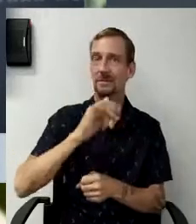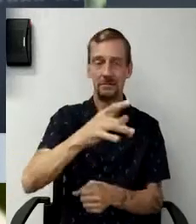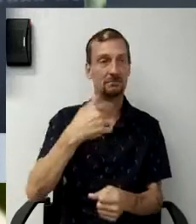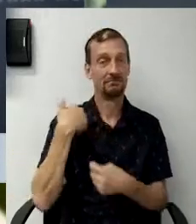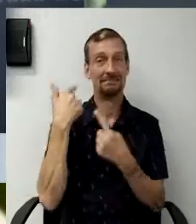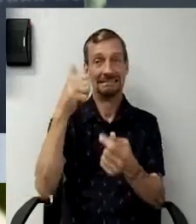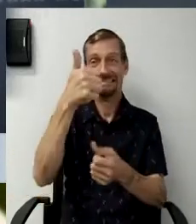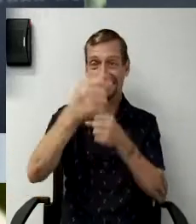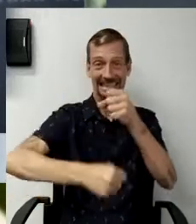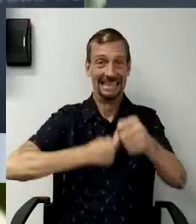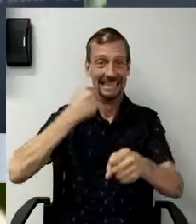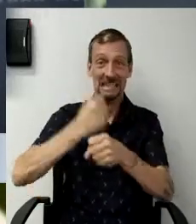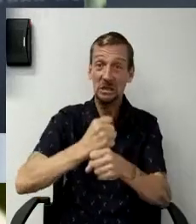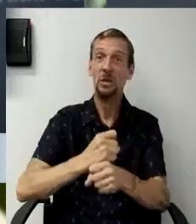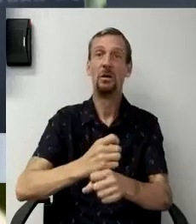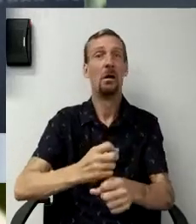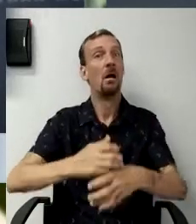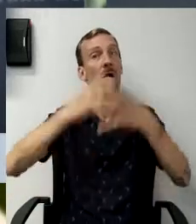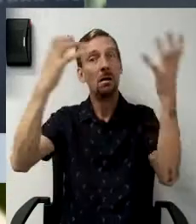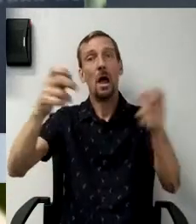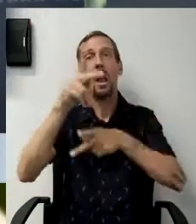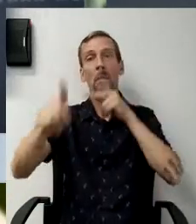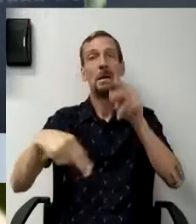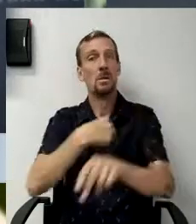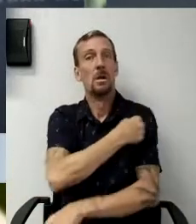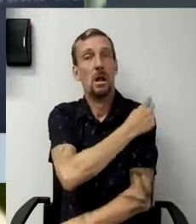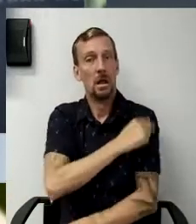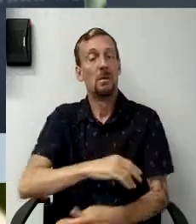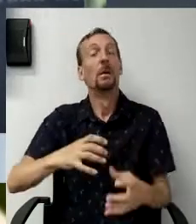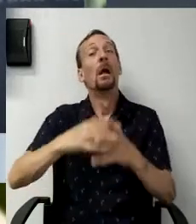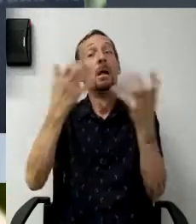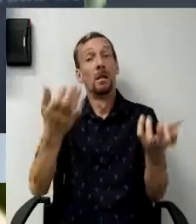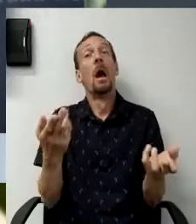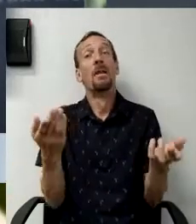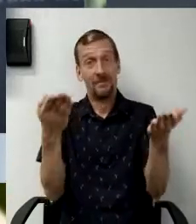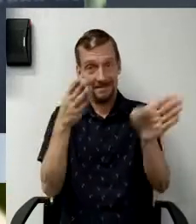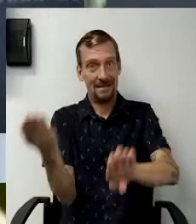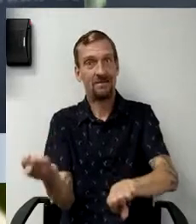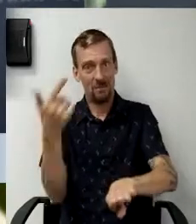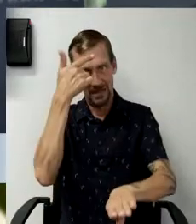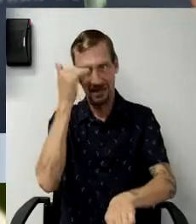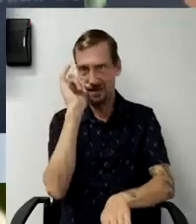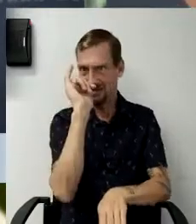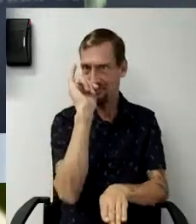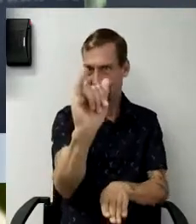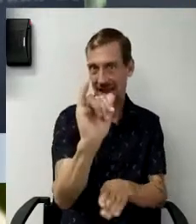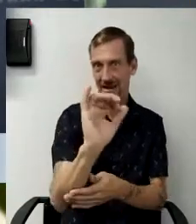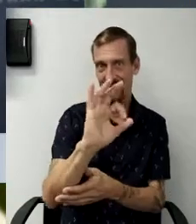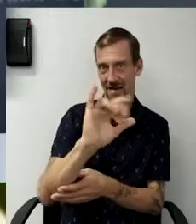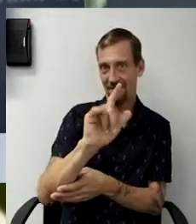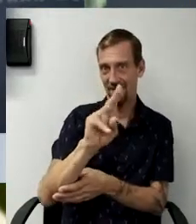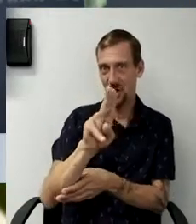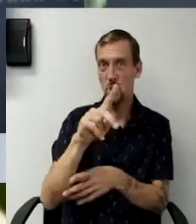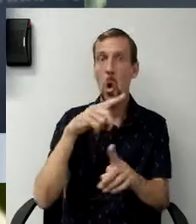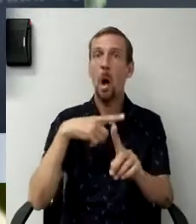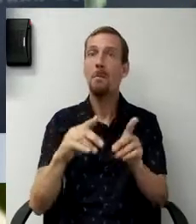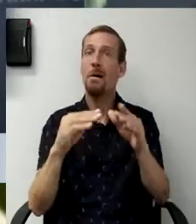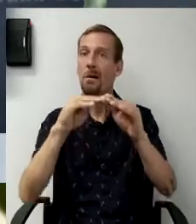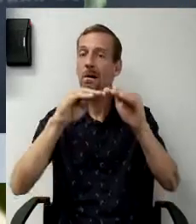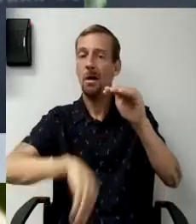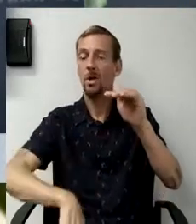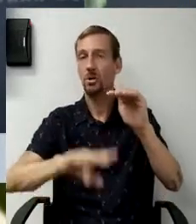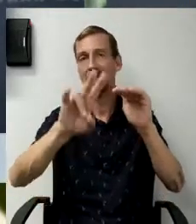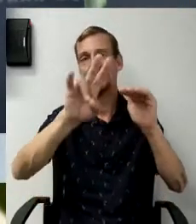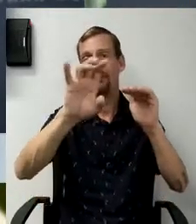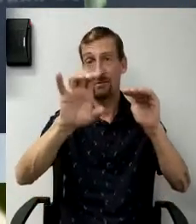of hospitalizations and a lot of deaths attributable to it. But under 700